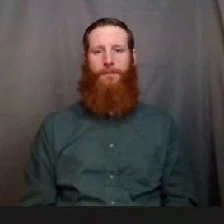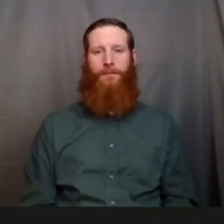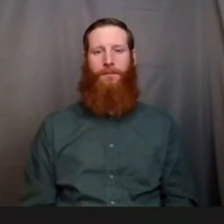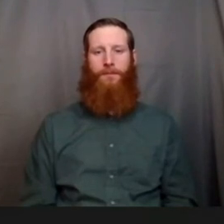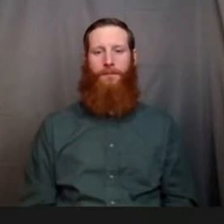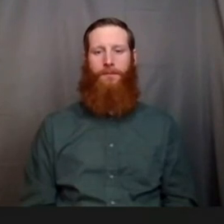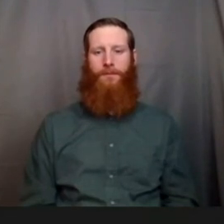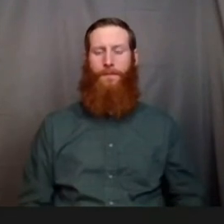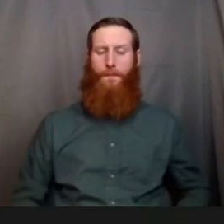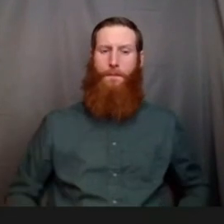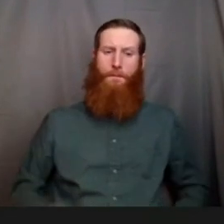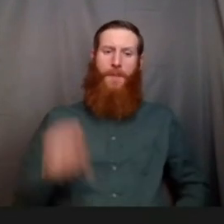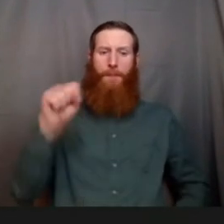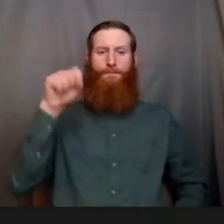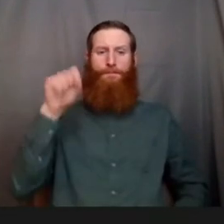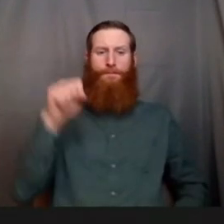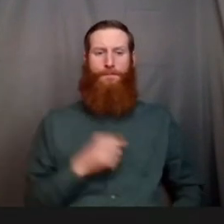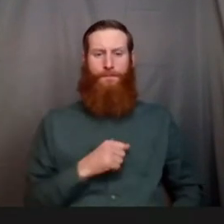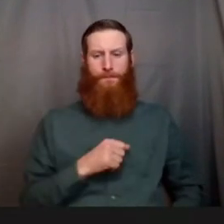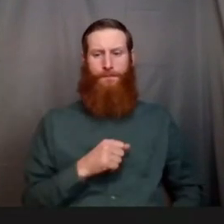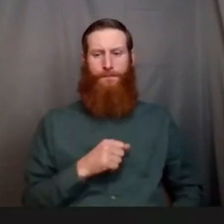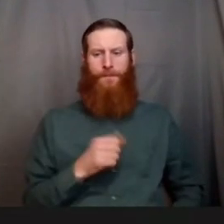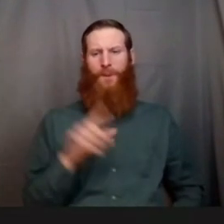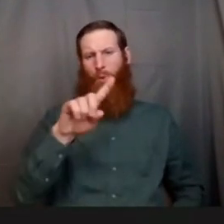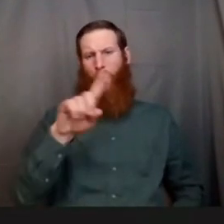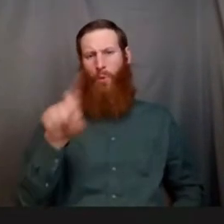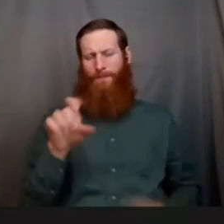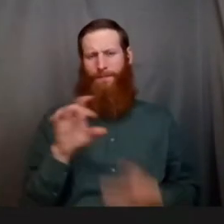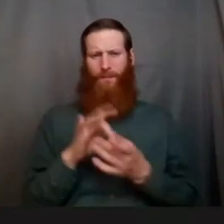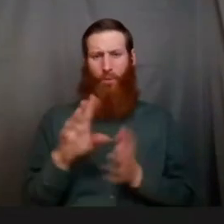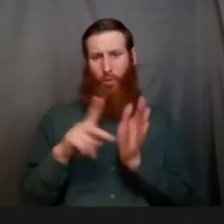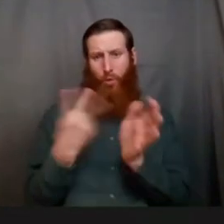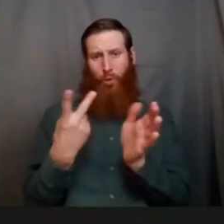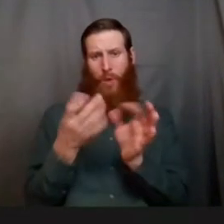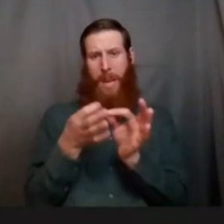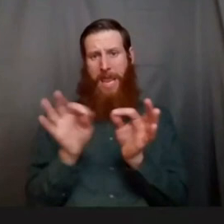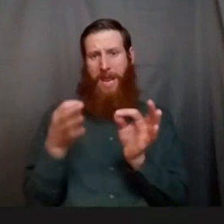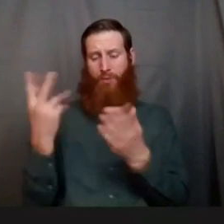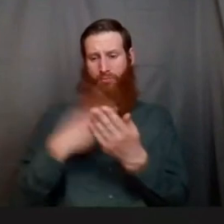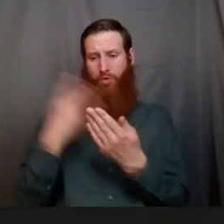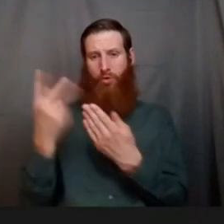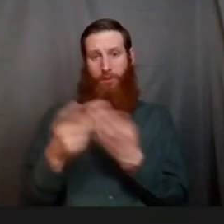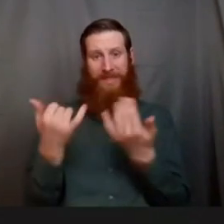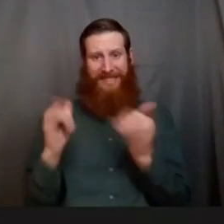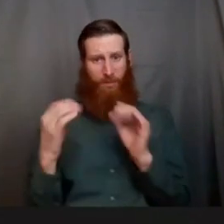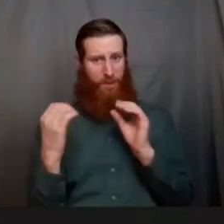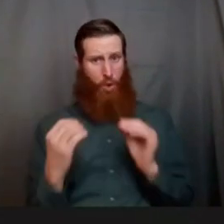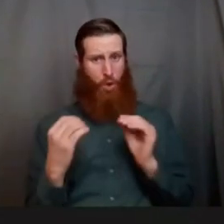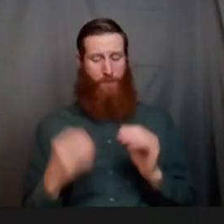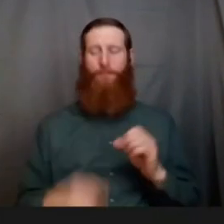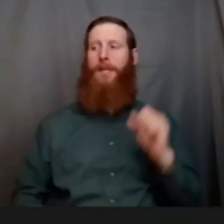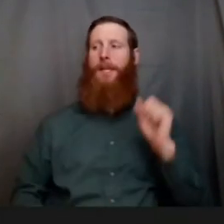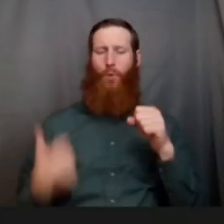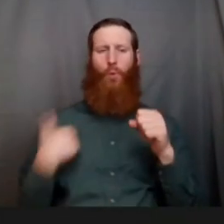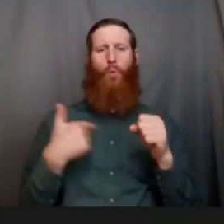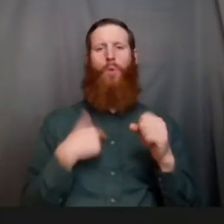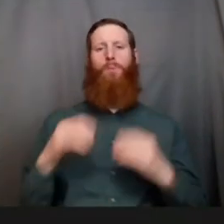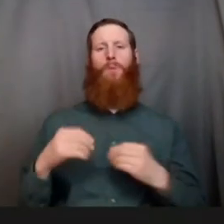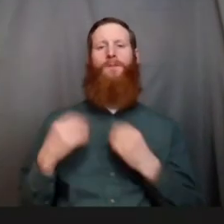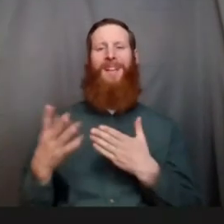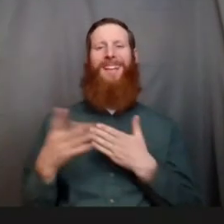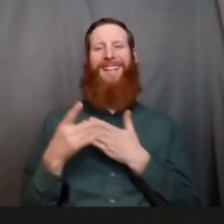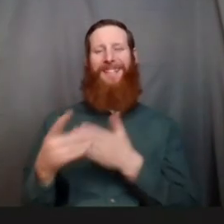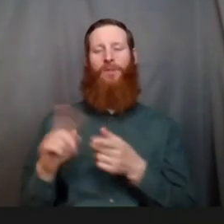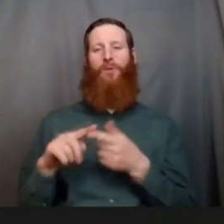Yes. So there's a question about, will dual language programs still be taught? Yes, we provided guidance to dual